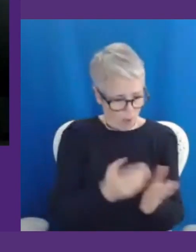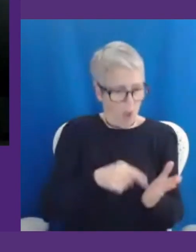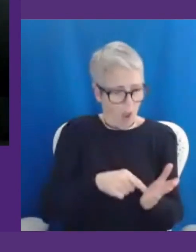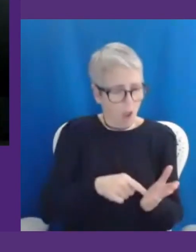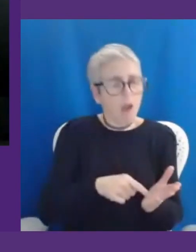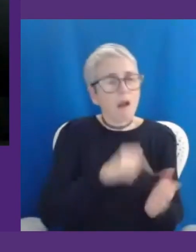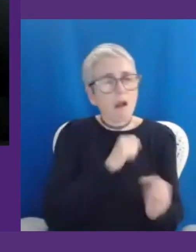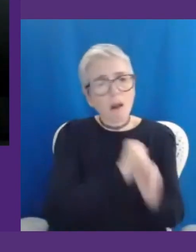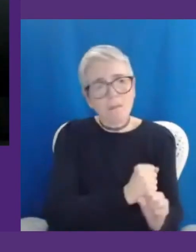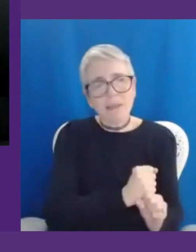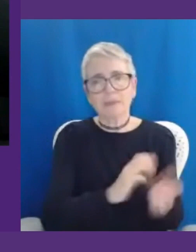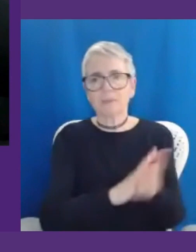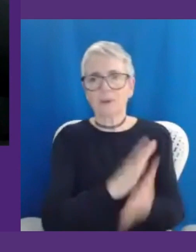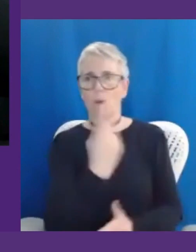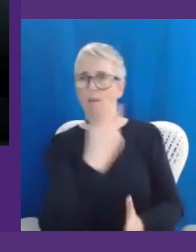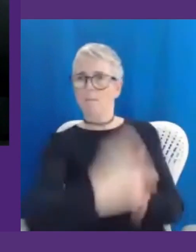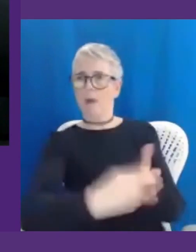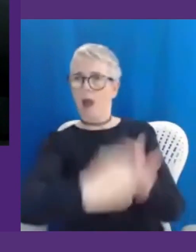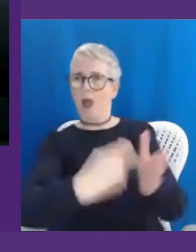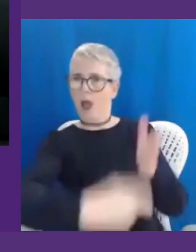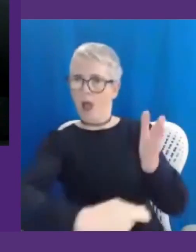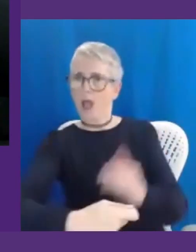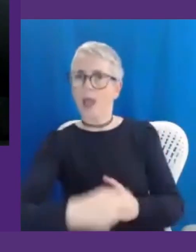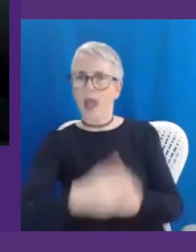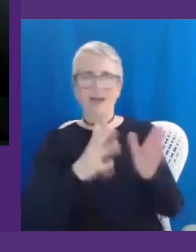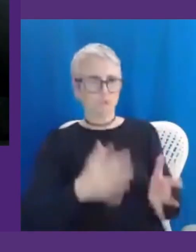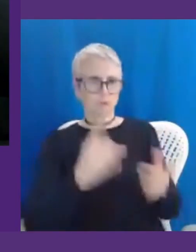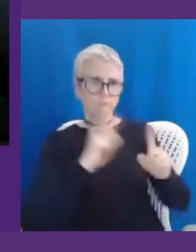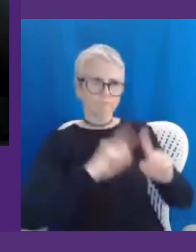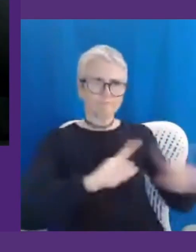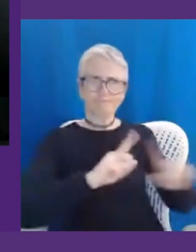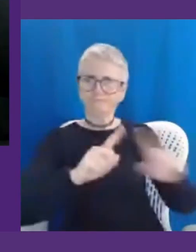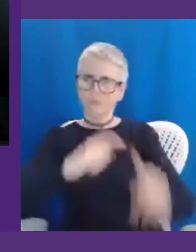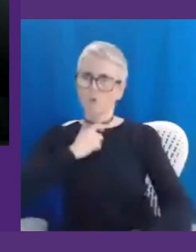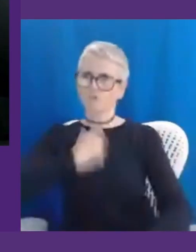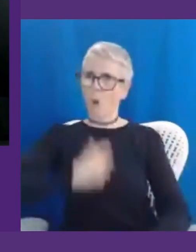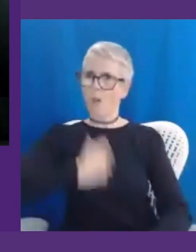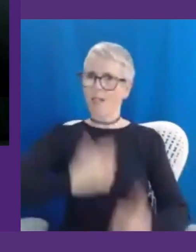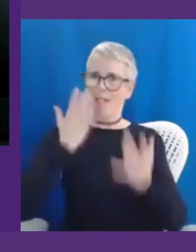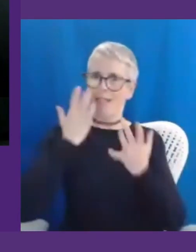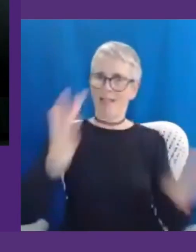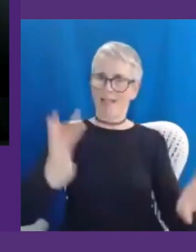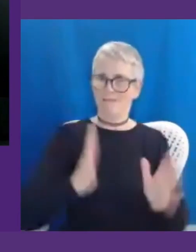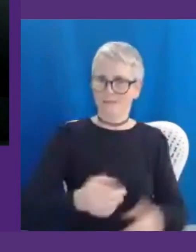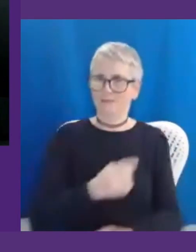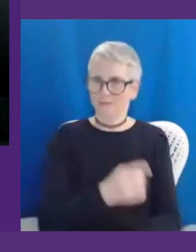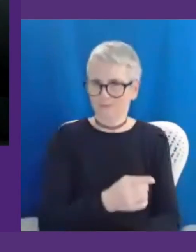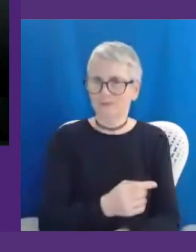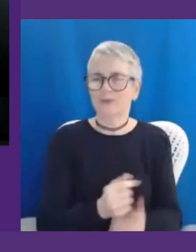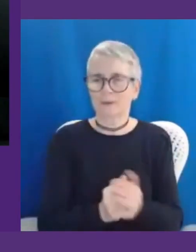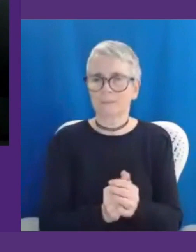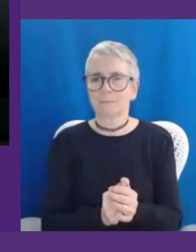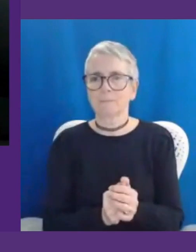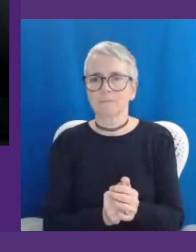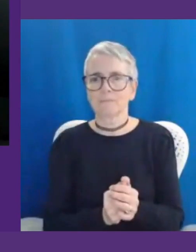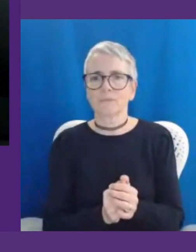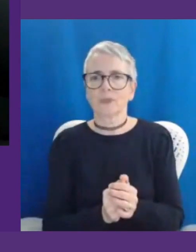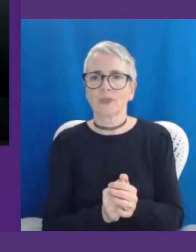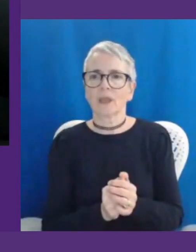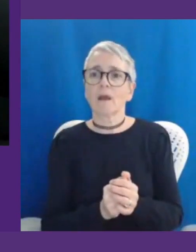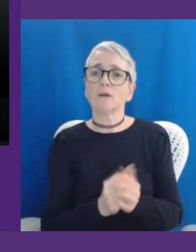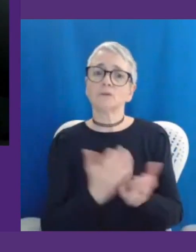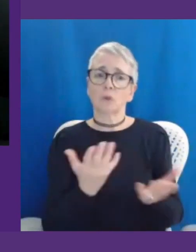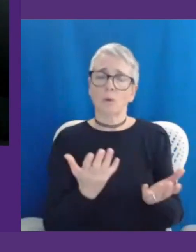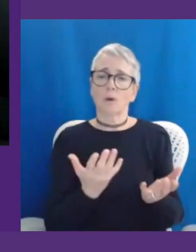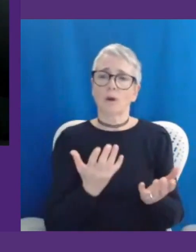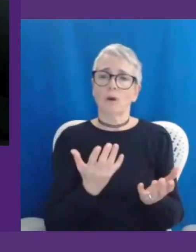commissioners to have a range of portrayal types in their content, including incidental. So that's where the character happens to be disabled without it driving